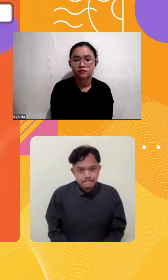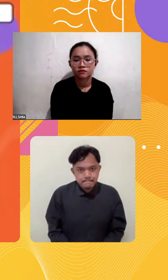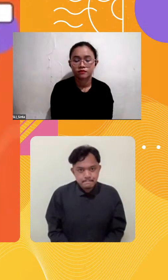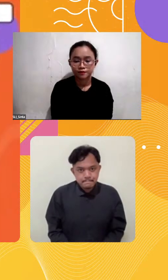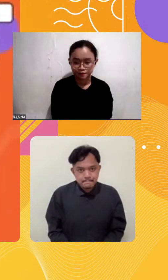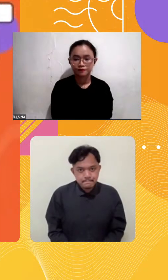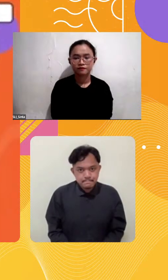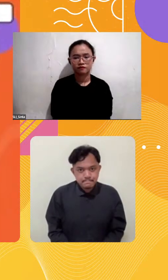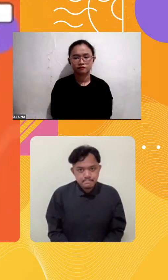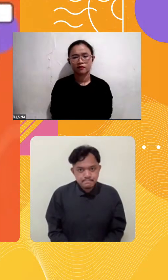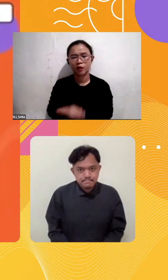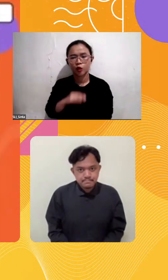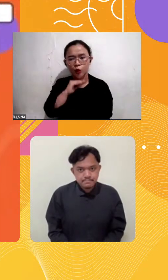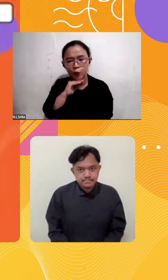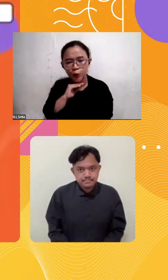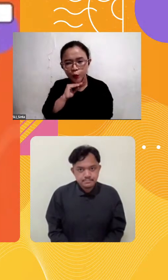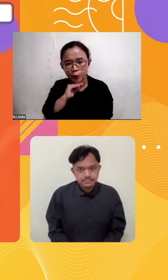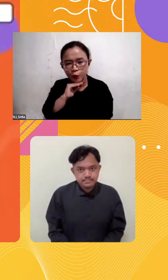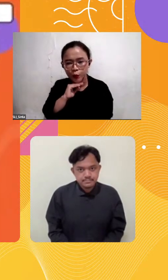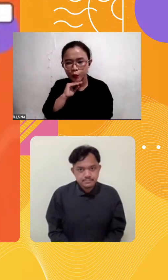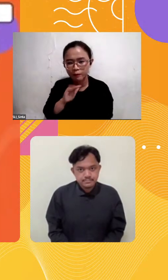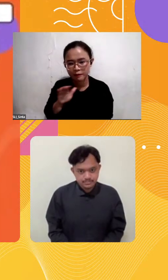Okay, we're still waiting.